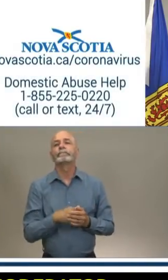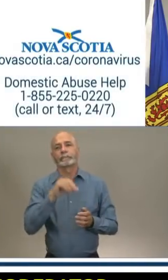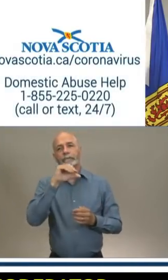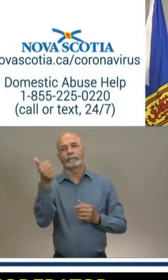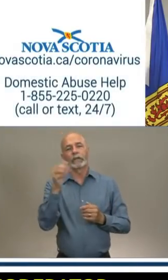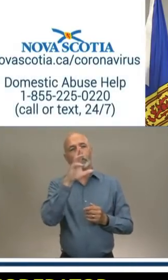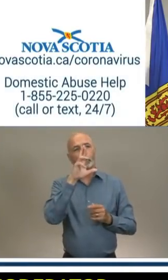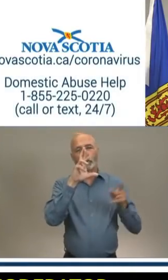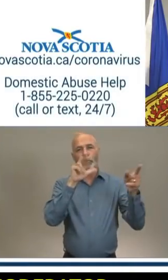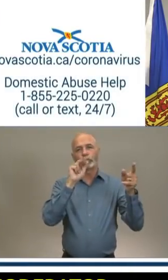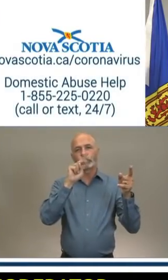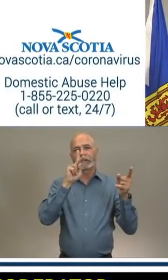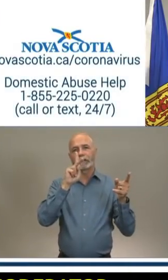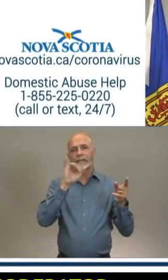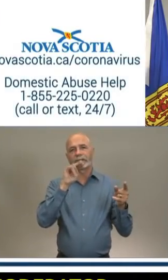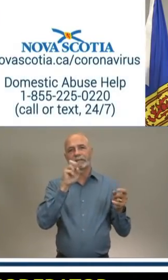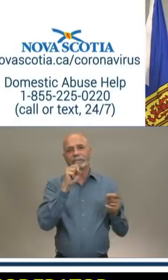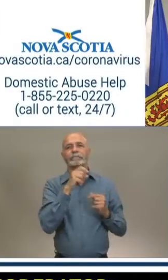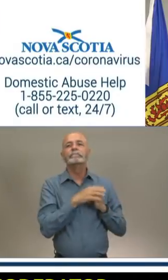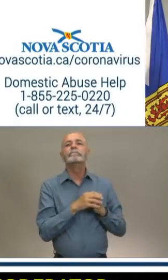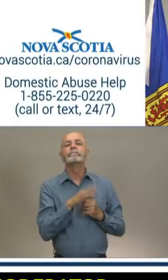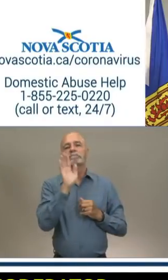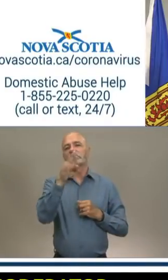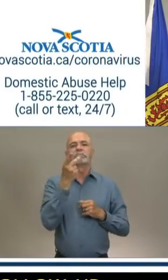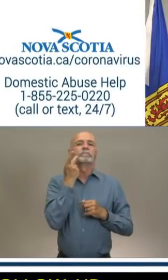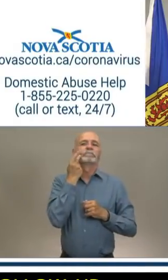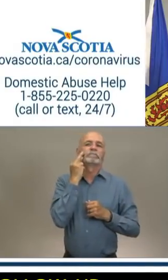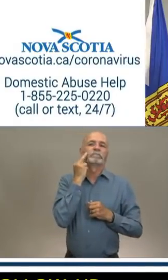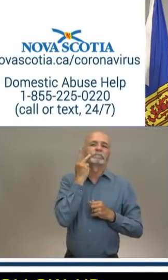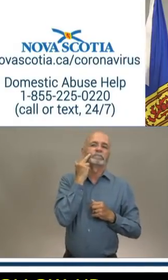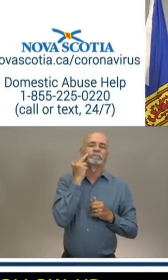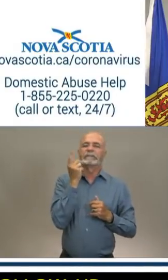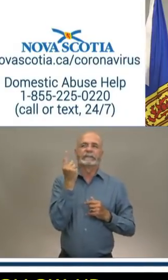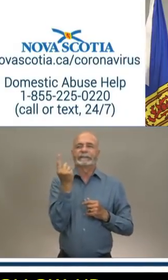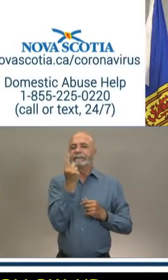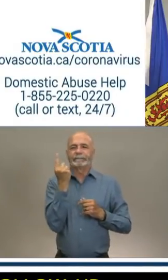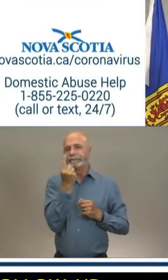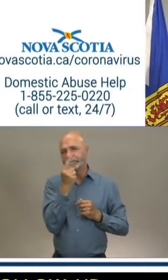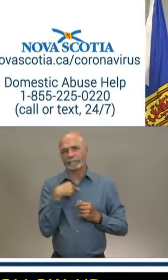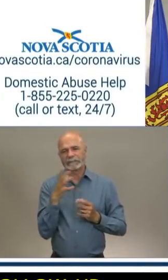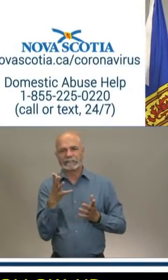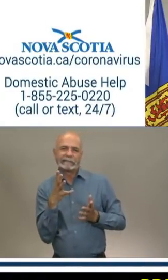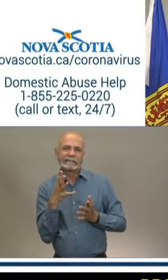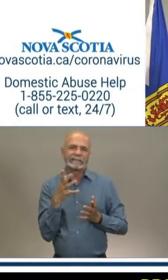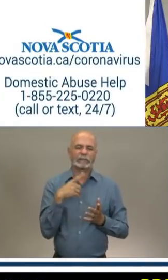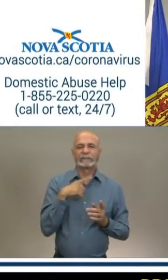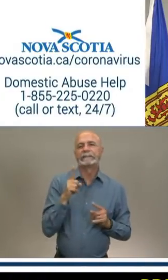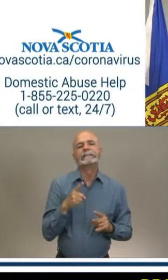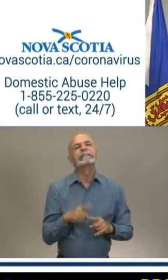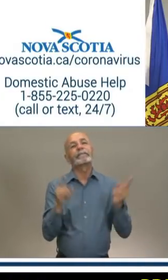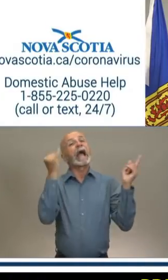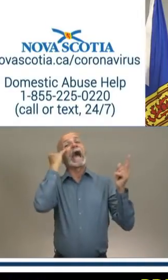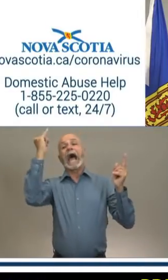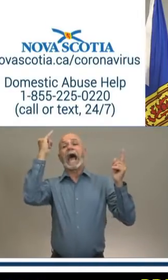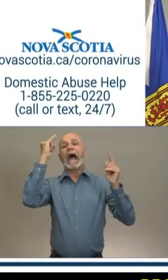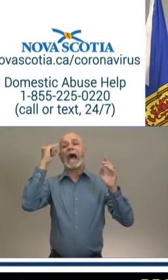back on the past few days, do you think you could have done something different to avoid the blockades we saw?